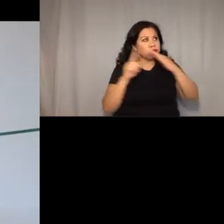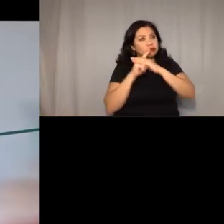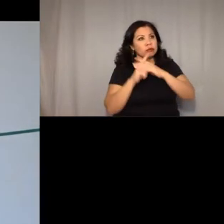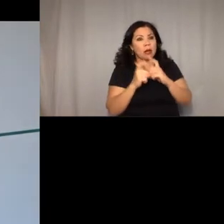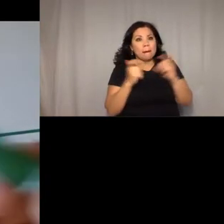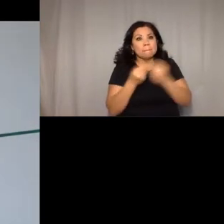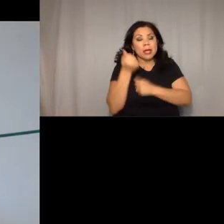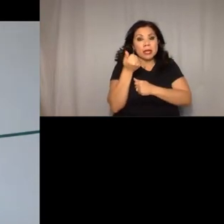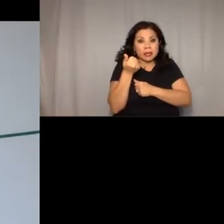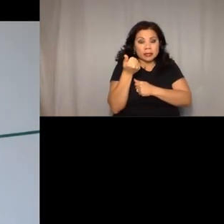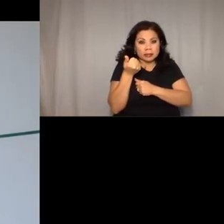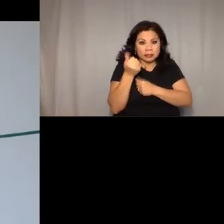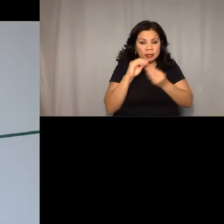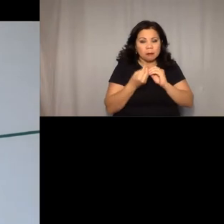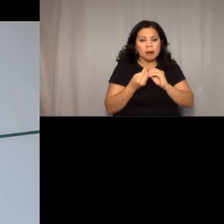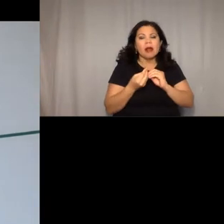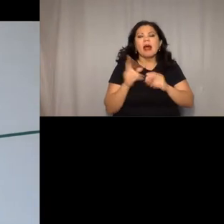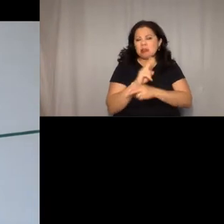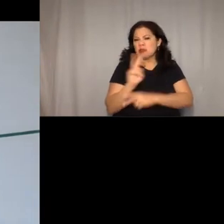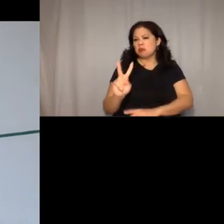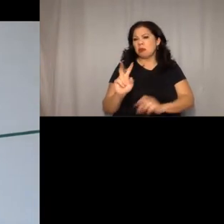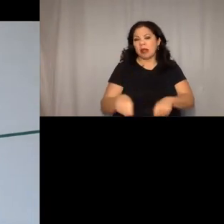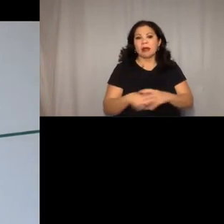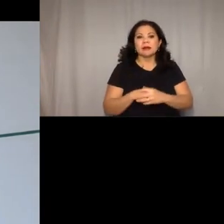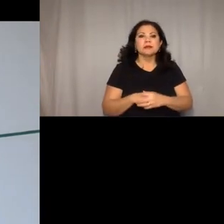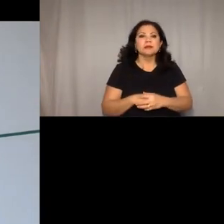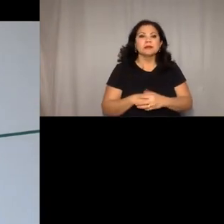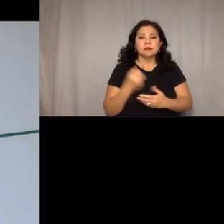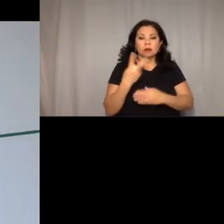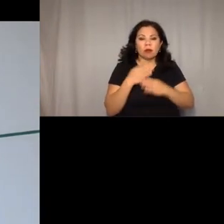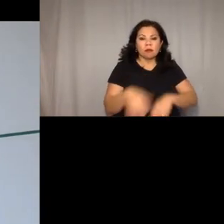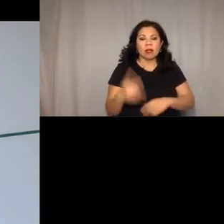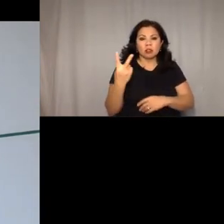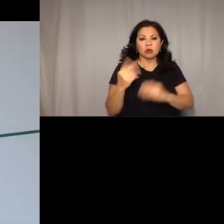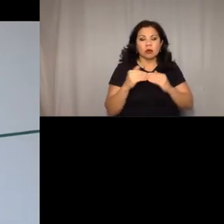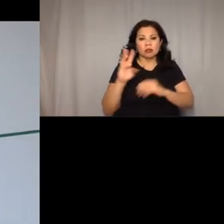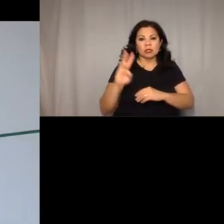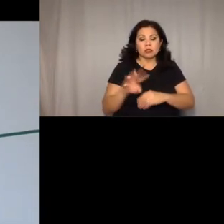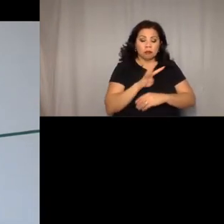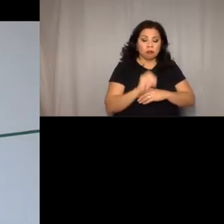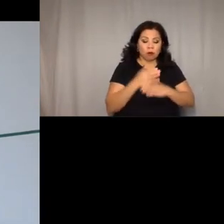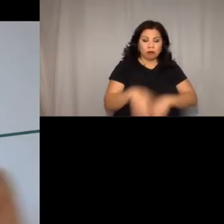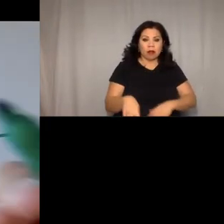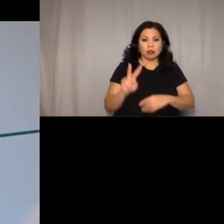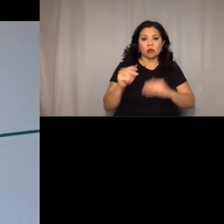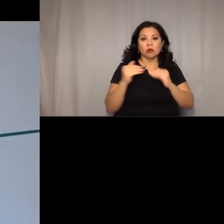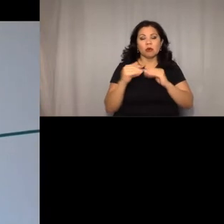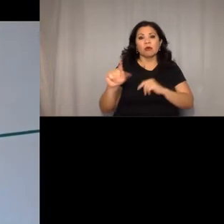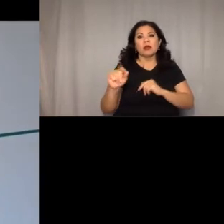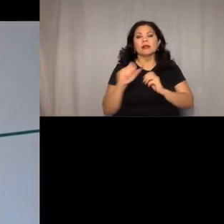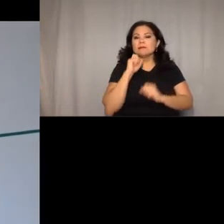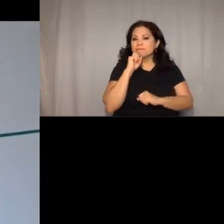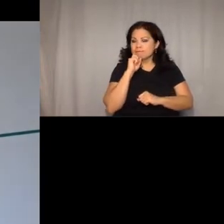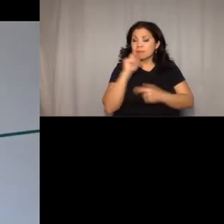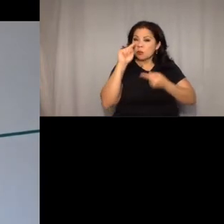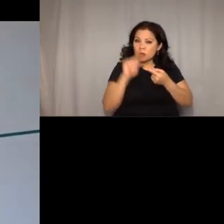I know I can divide by 2 for both of them. 12 divided by 2 is 6. 40 divided by 2 is 20.